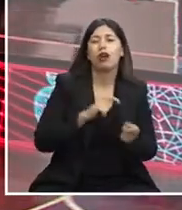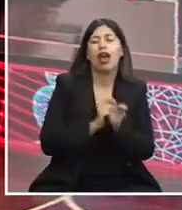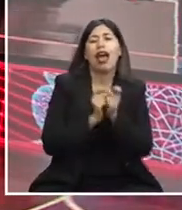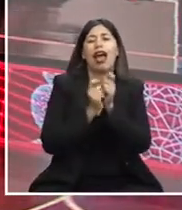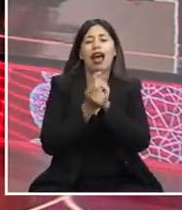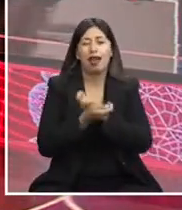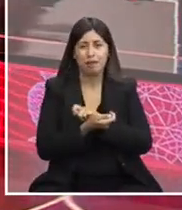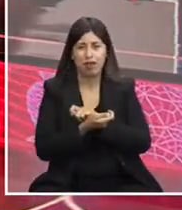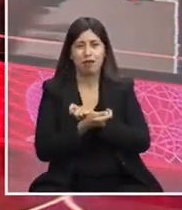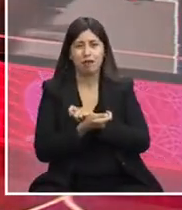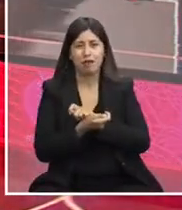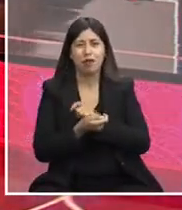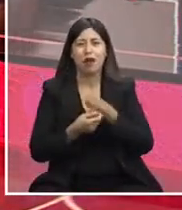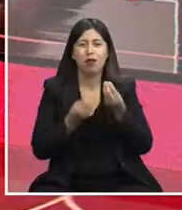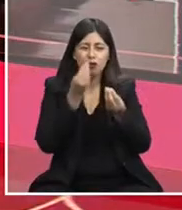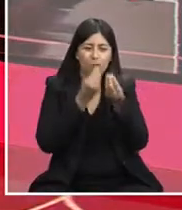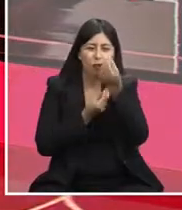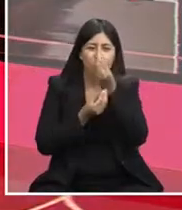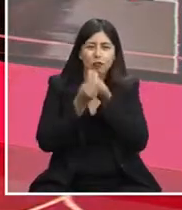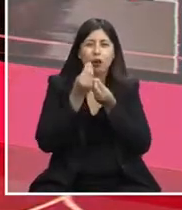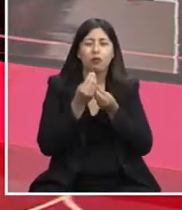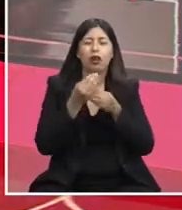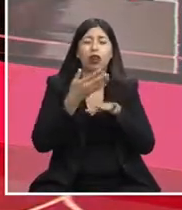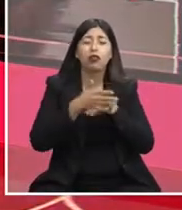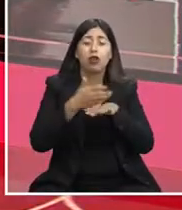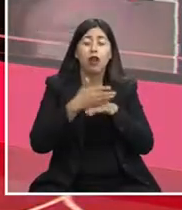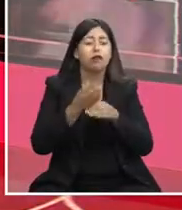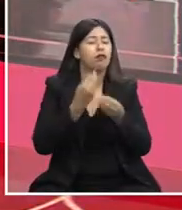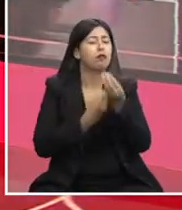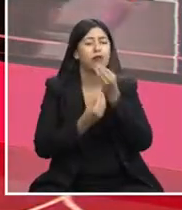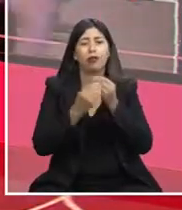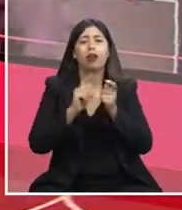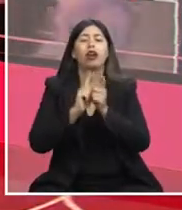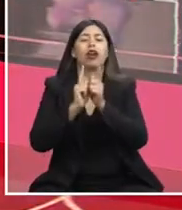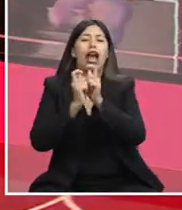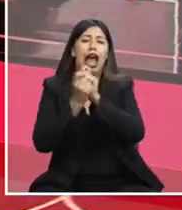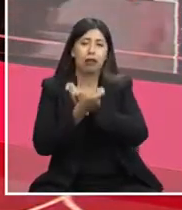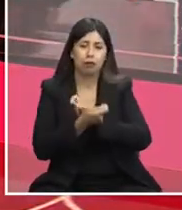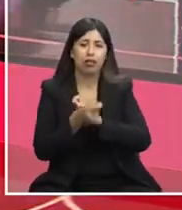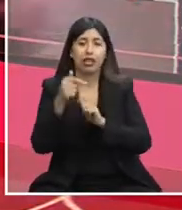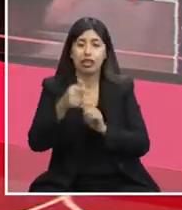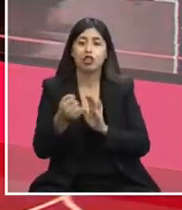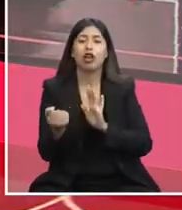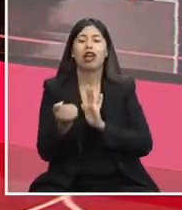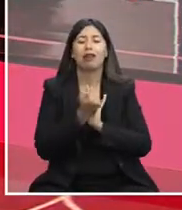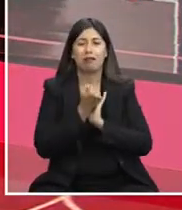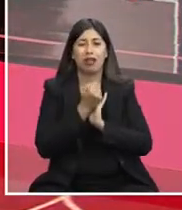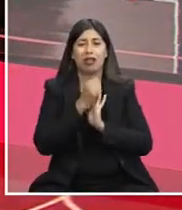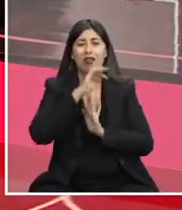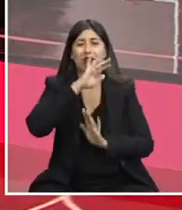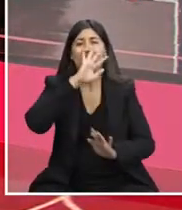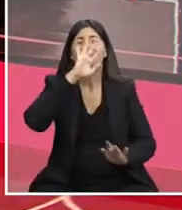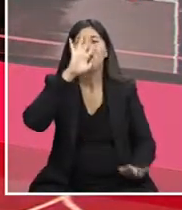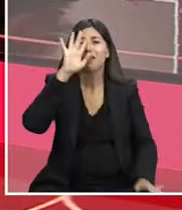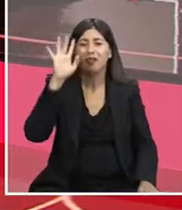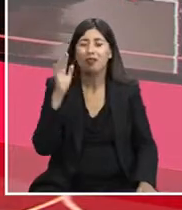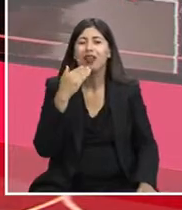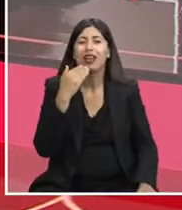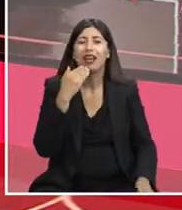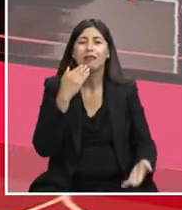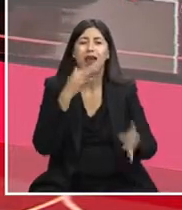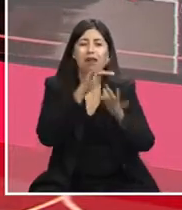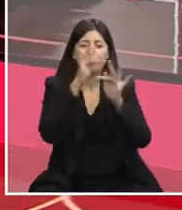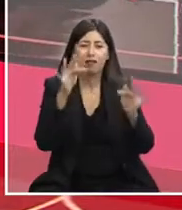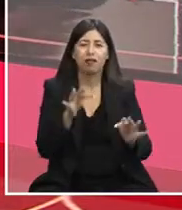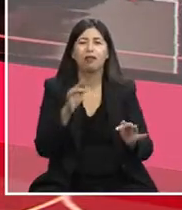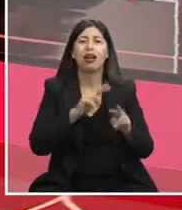will absolutely have an impact on the kind of the structure of those ecosystems and their productivity. So